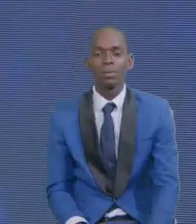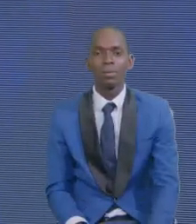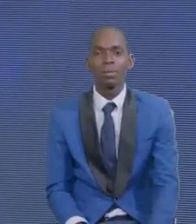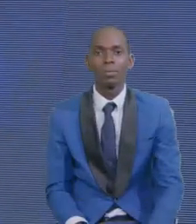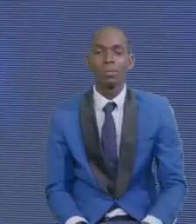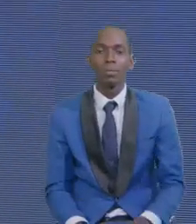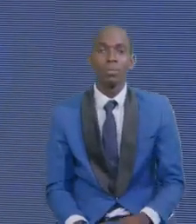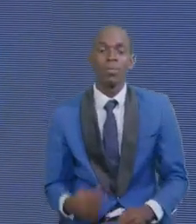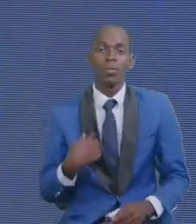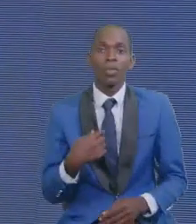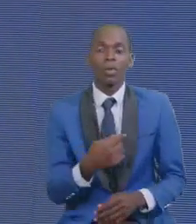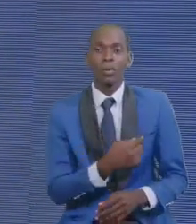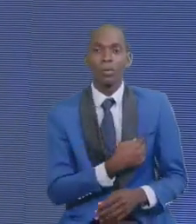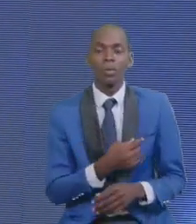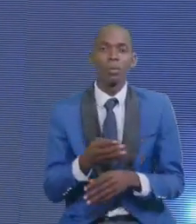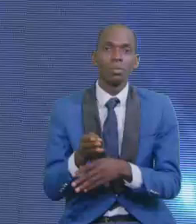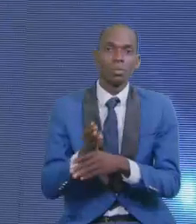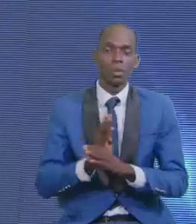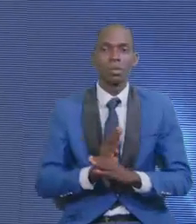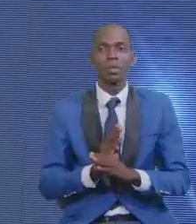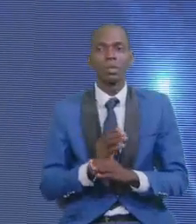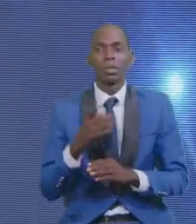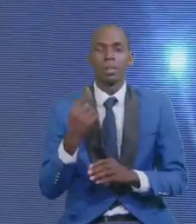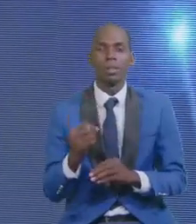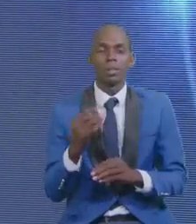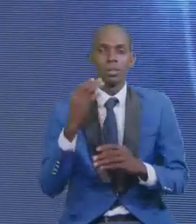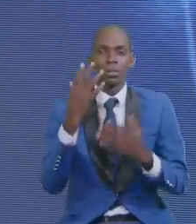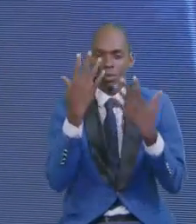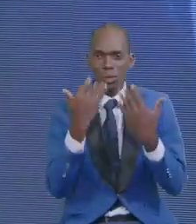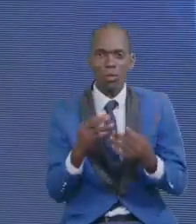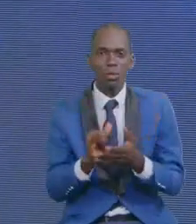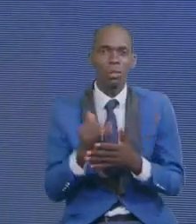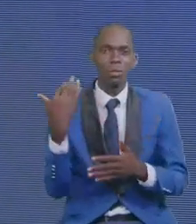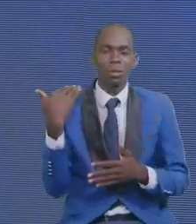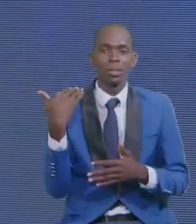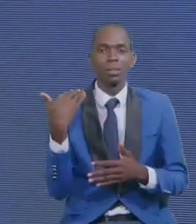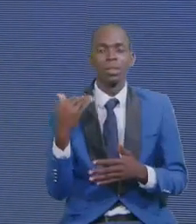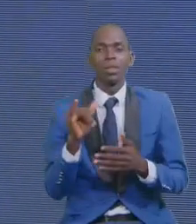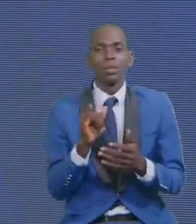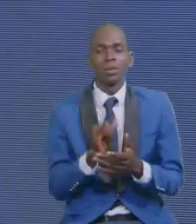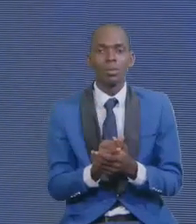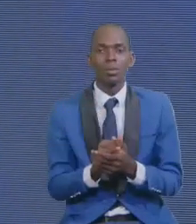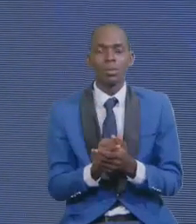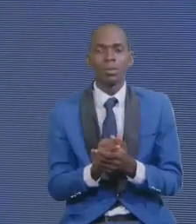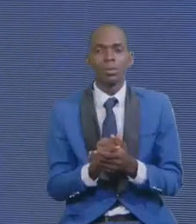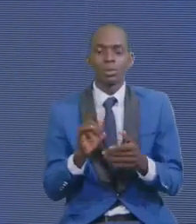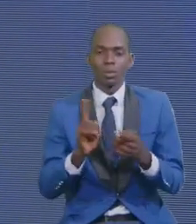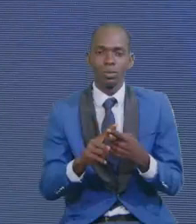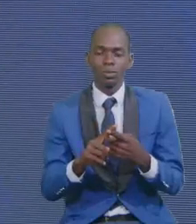We borrow the failure of the past to spoil the success of the future.